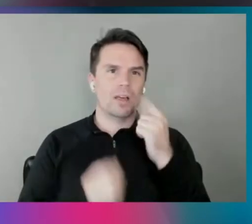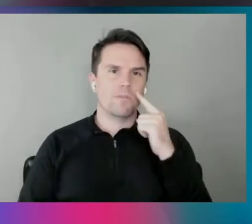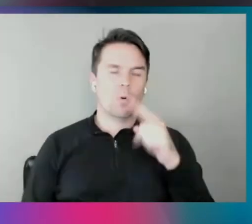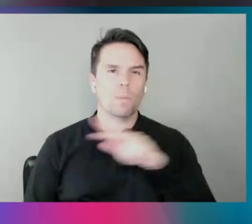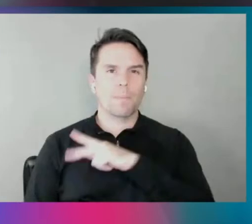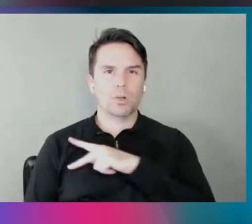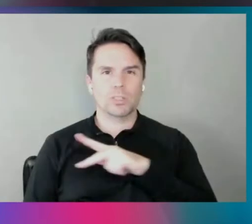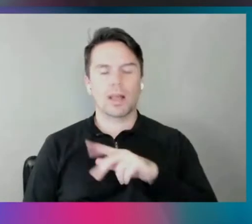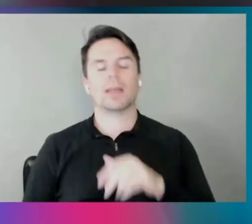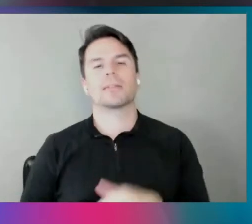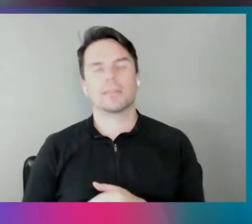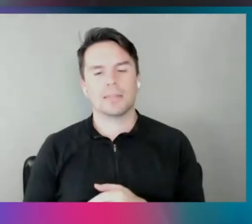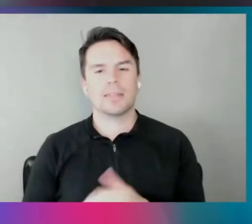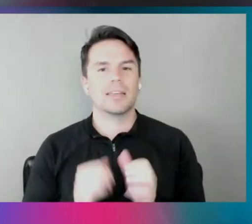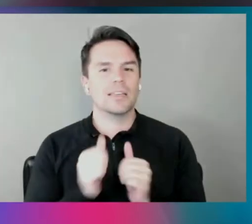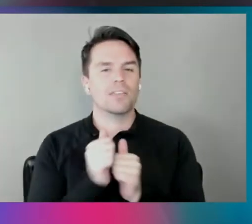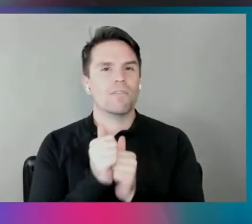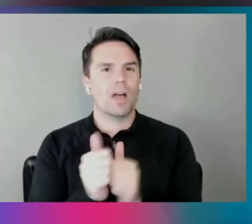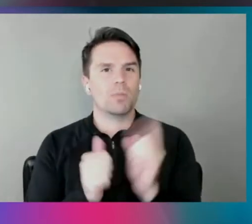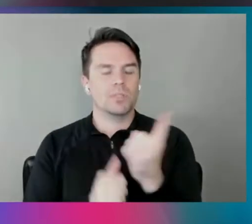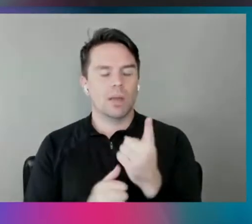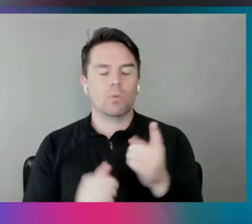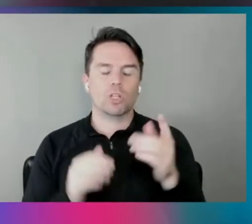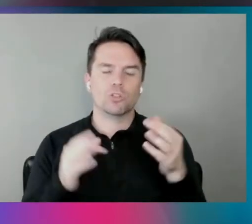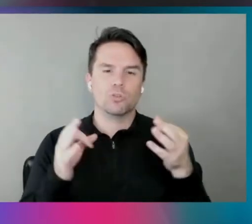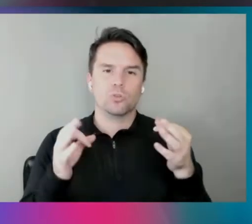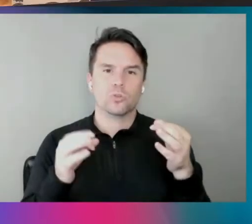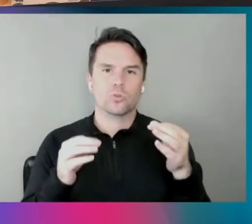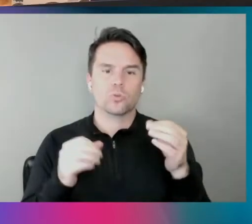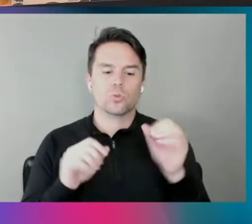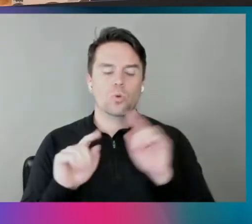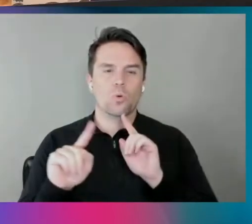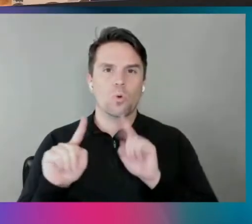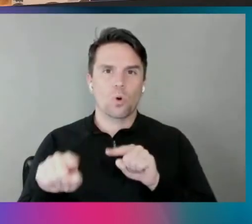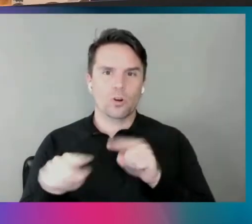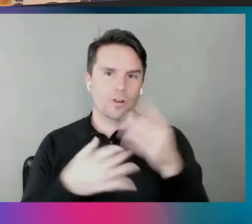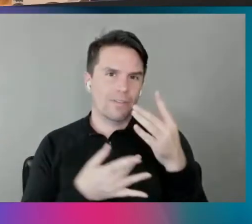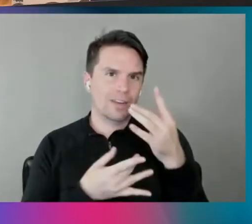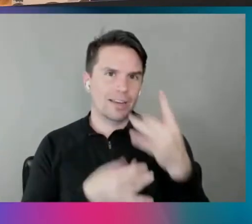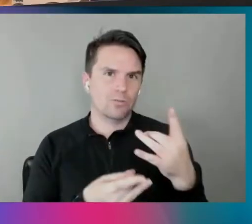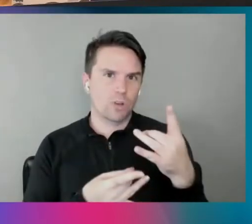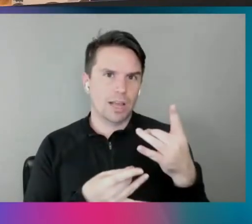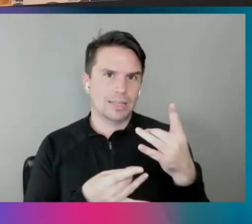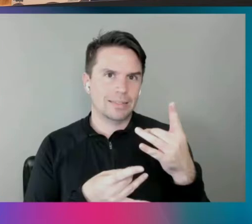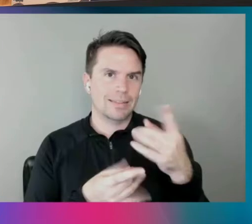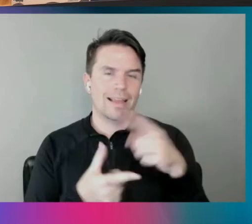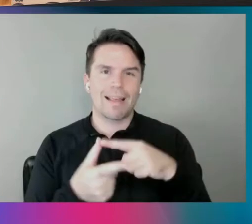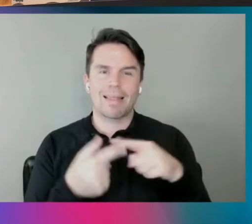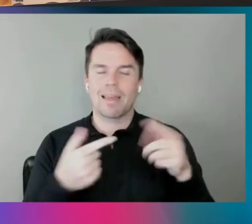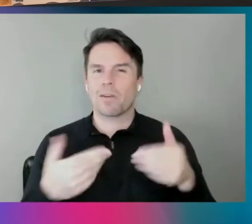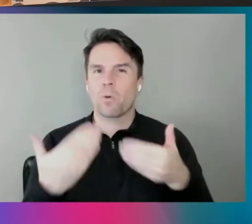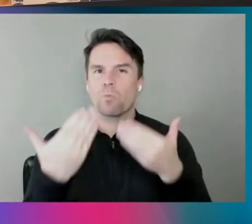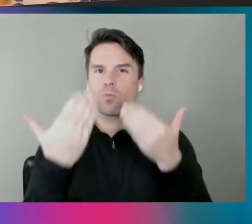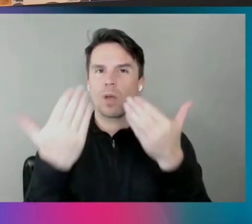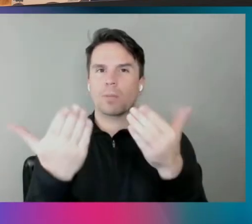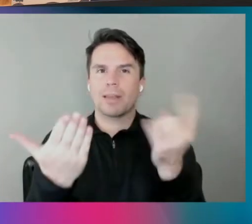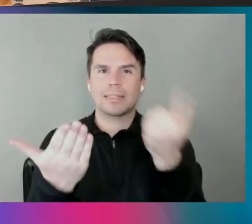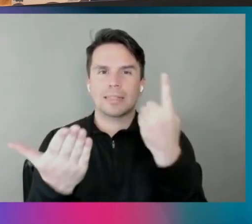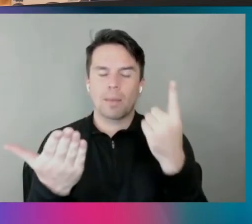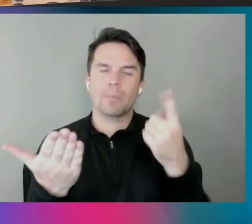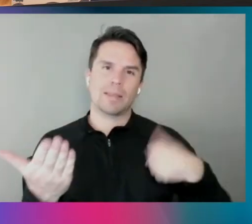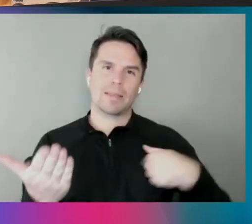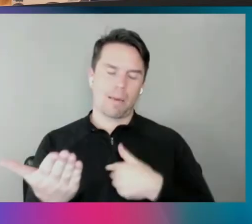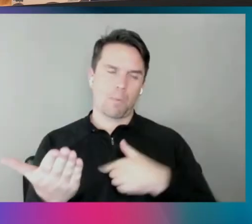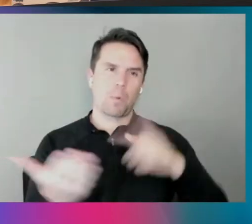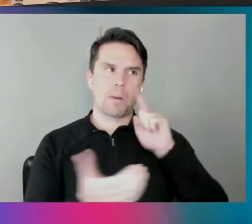the term attention-based, following someone's order of interest and recommending something that is interest to them in that moment,